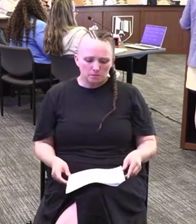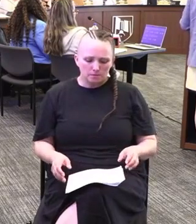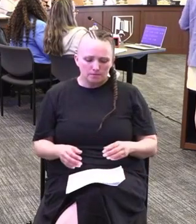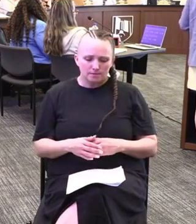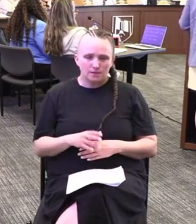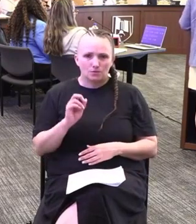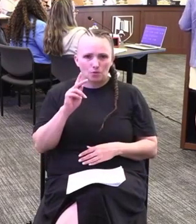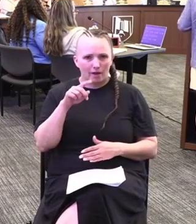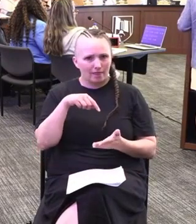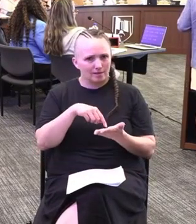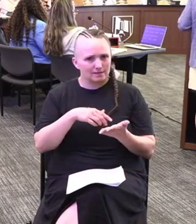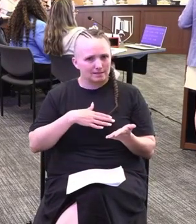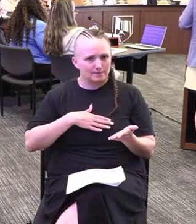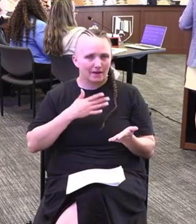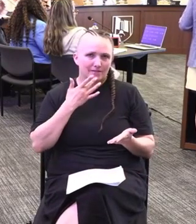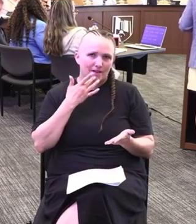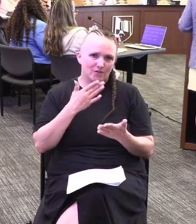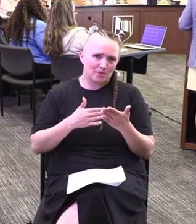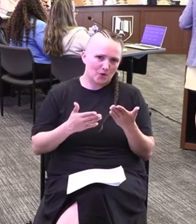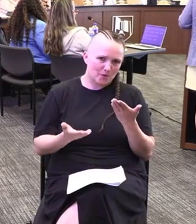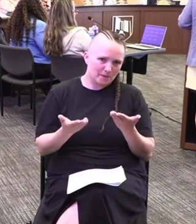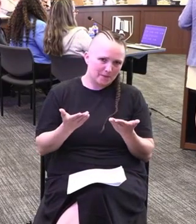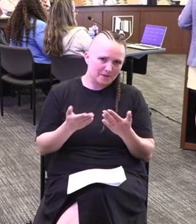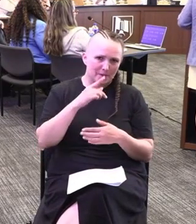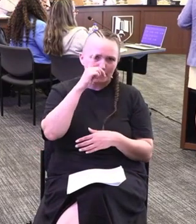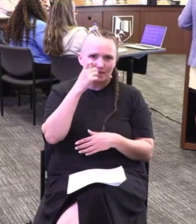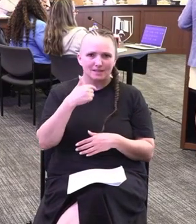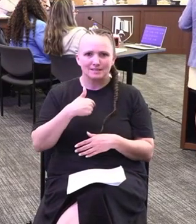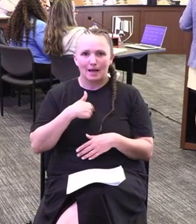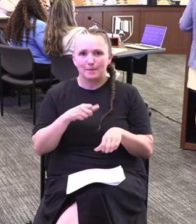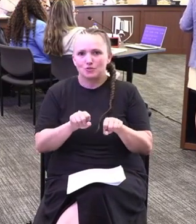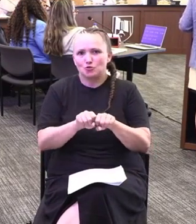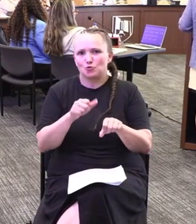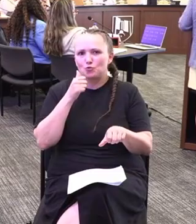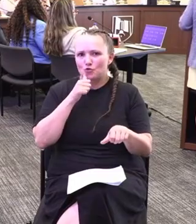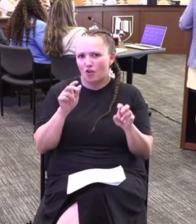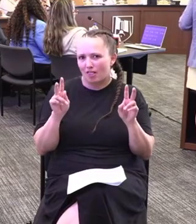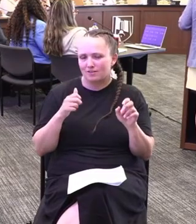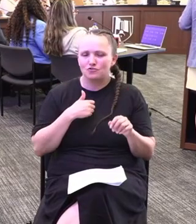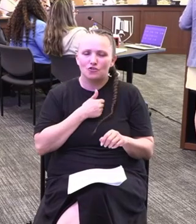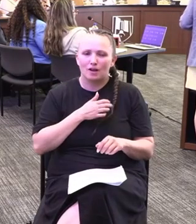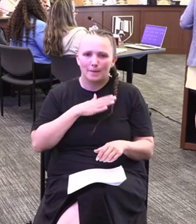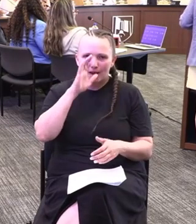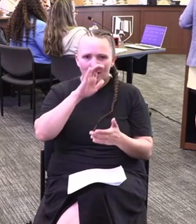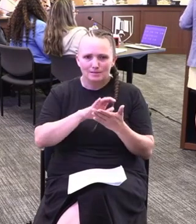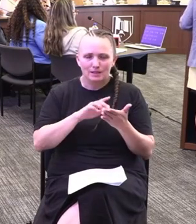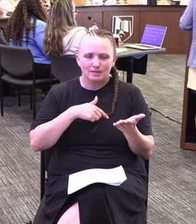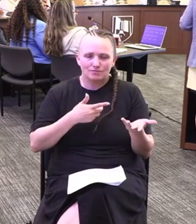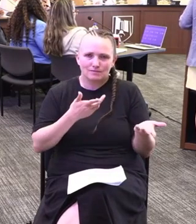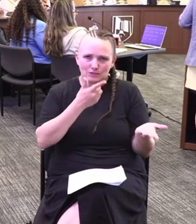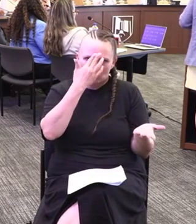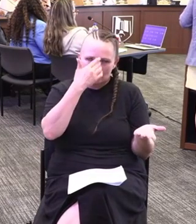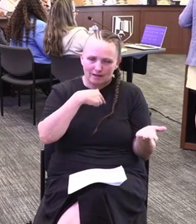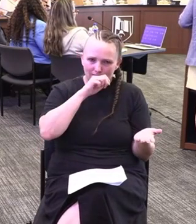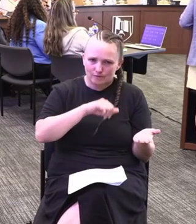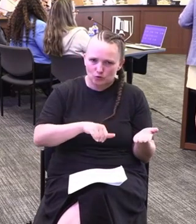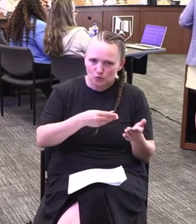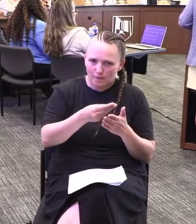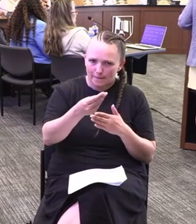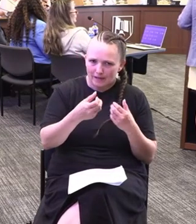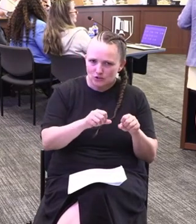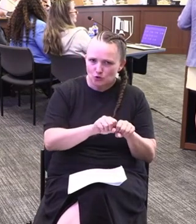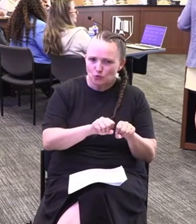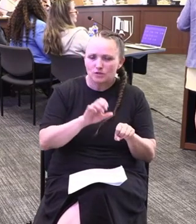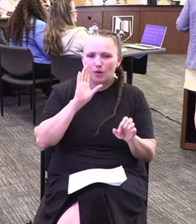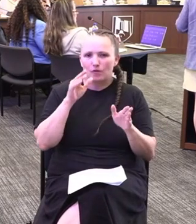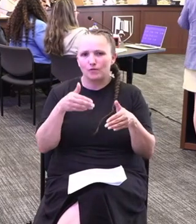Okay, this is maybe my favorite part because I'm a shoe girl. Sorry to my husband, I love to buy shoes. So I'm going to talk a little bit